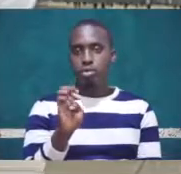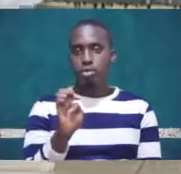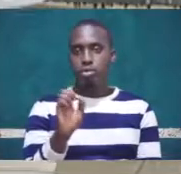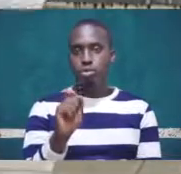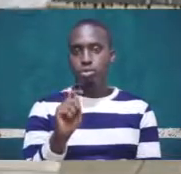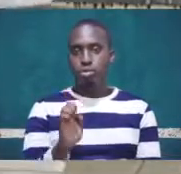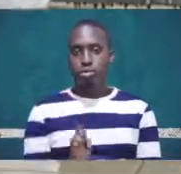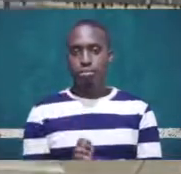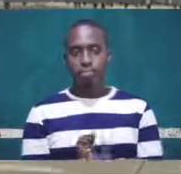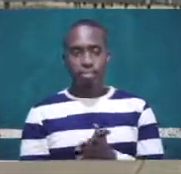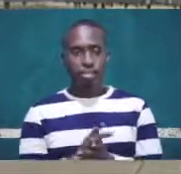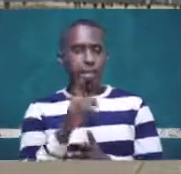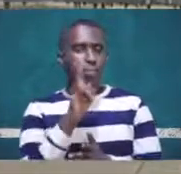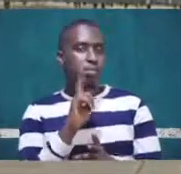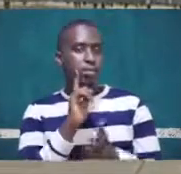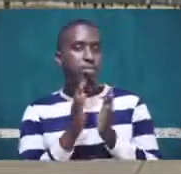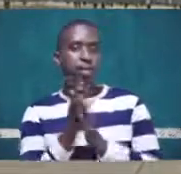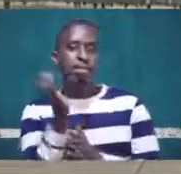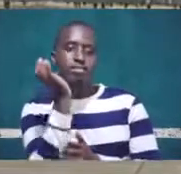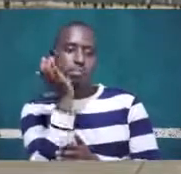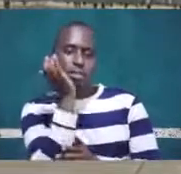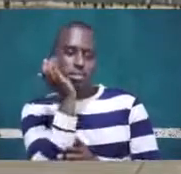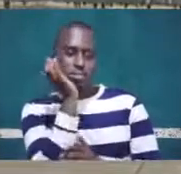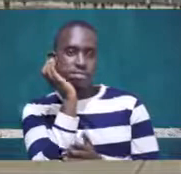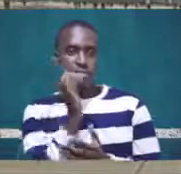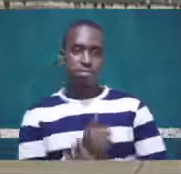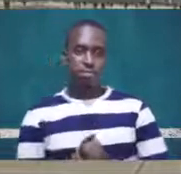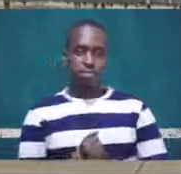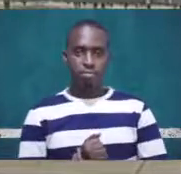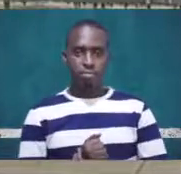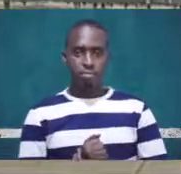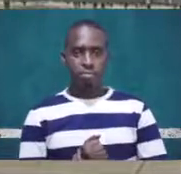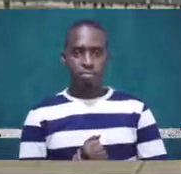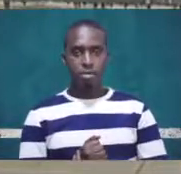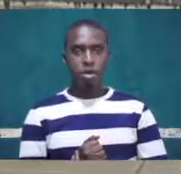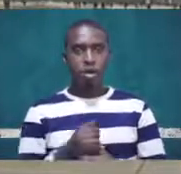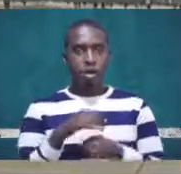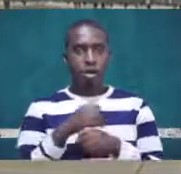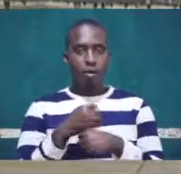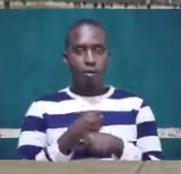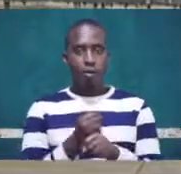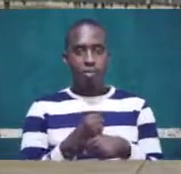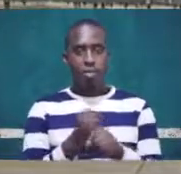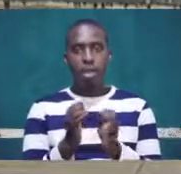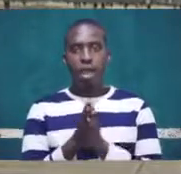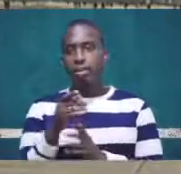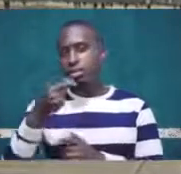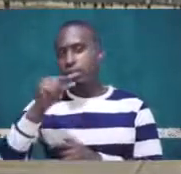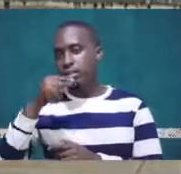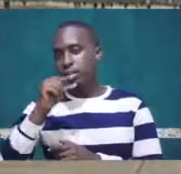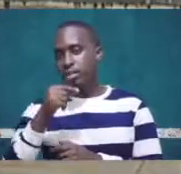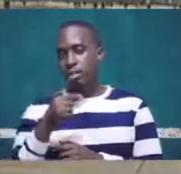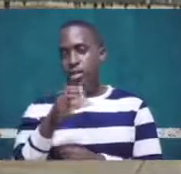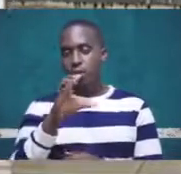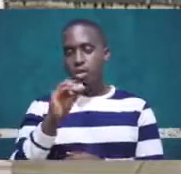and beans. This is one. You can talk about coffee and tea. You can